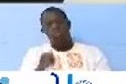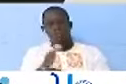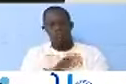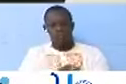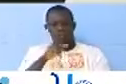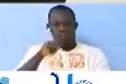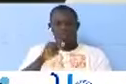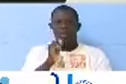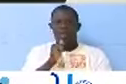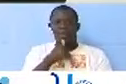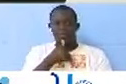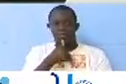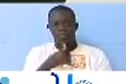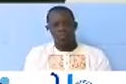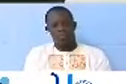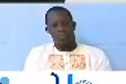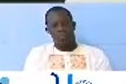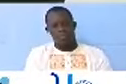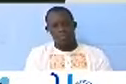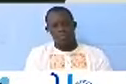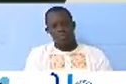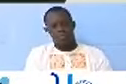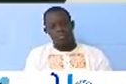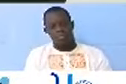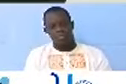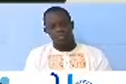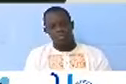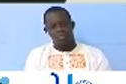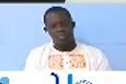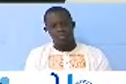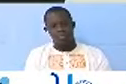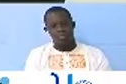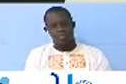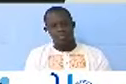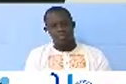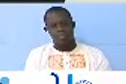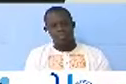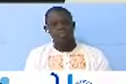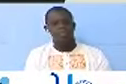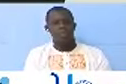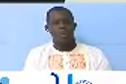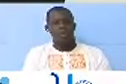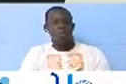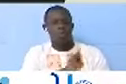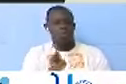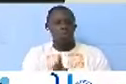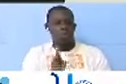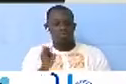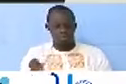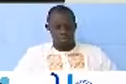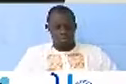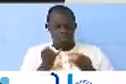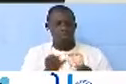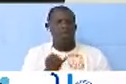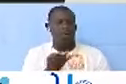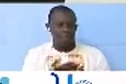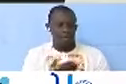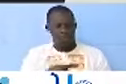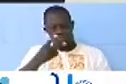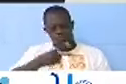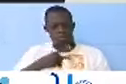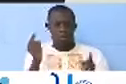kana se darol di TRRC jang ñin tribunal na. Ba na tawol. We have already been introduced as we have met,